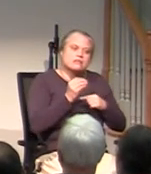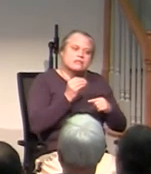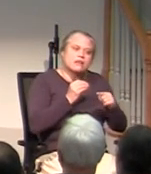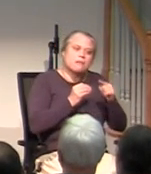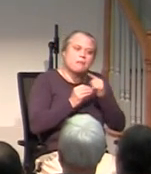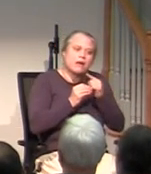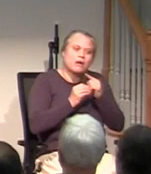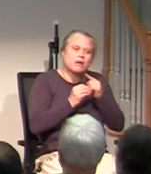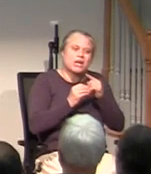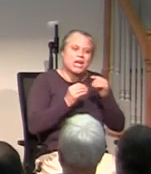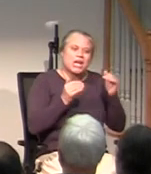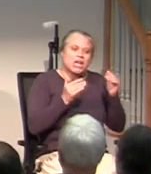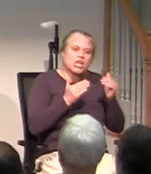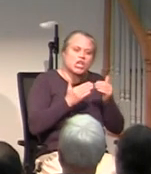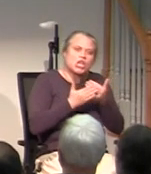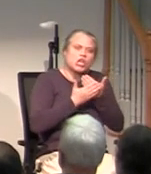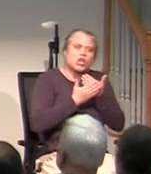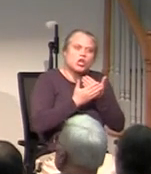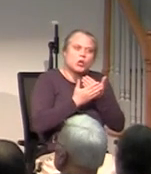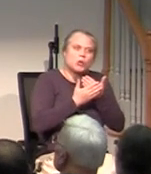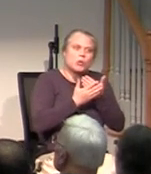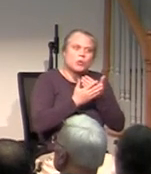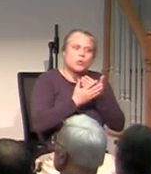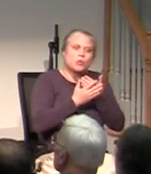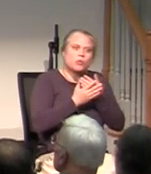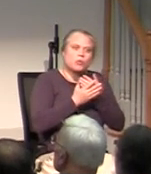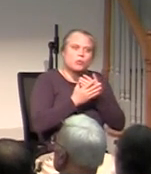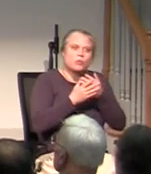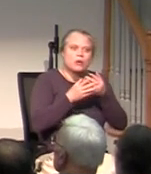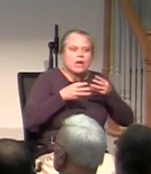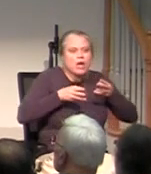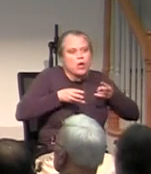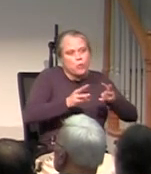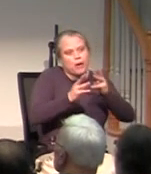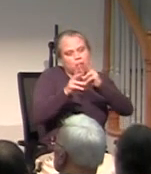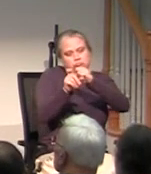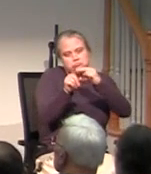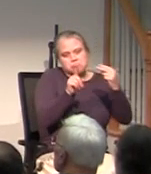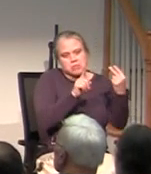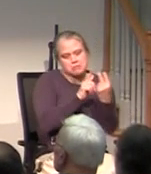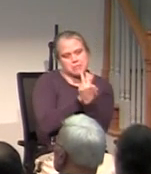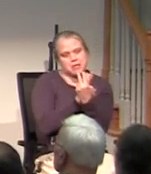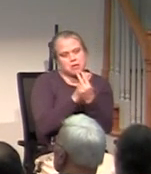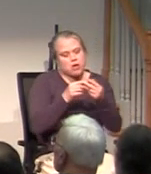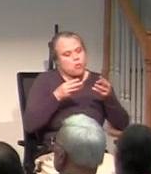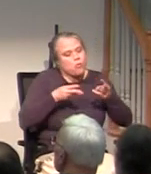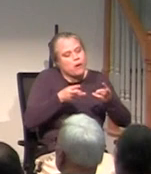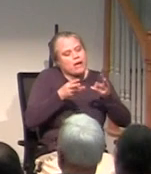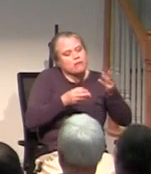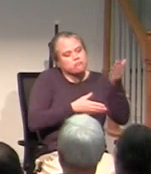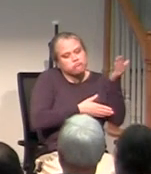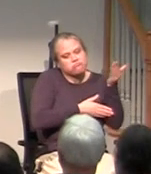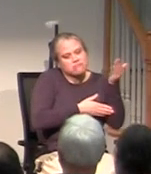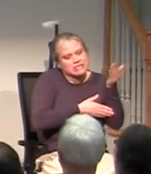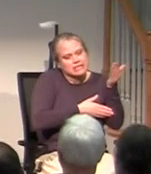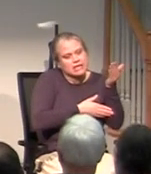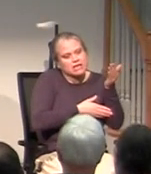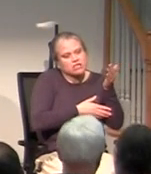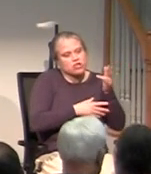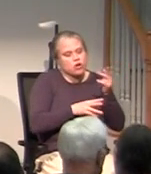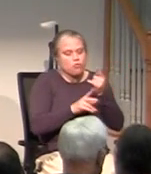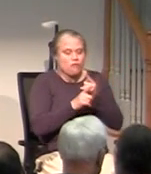elsewhere. A new framework for old truths. And the new framework was the message of the righteousness of Christ, or righteousness by